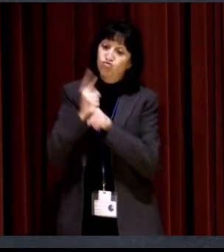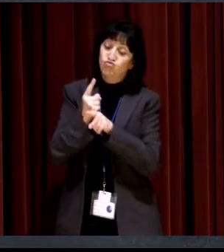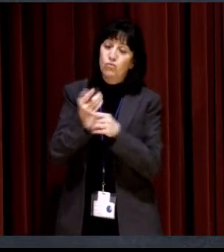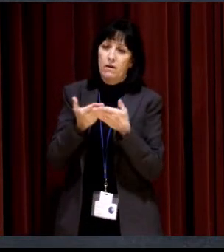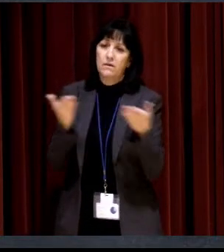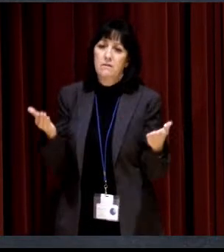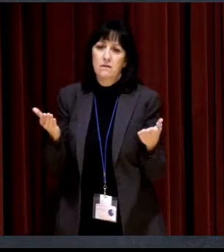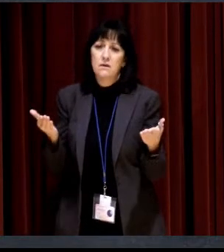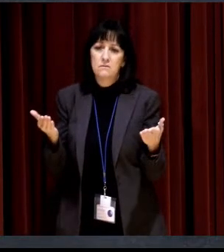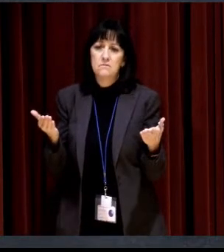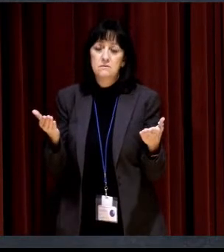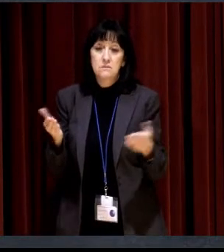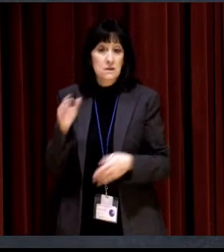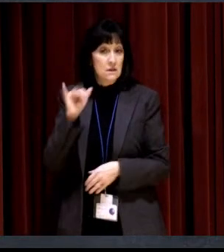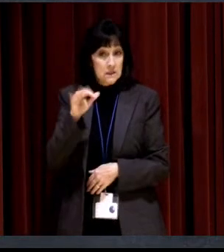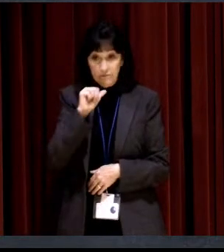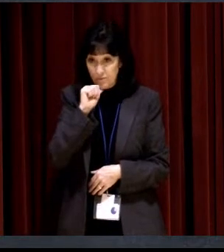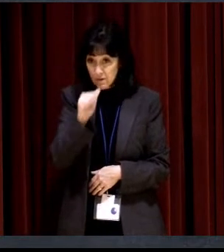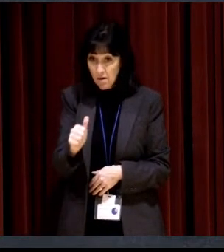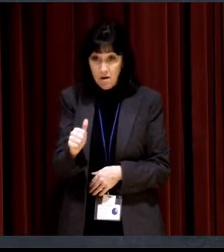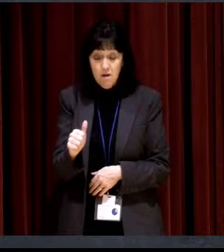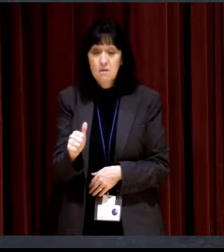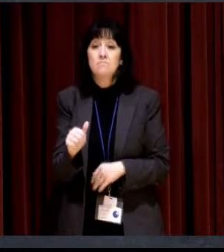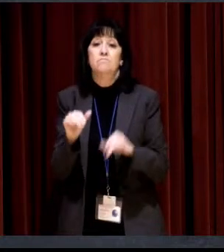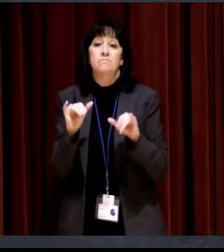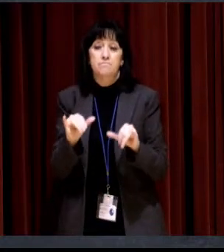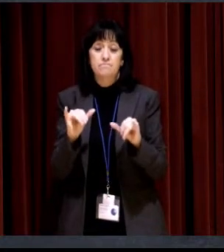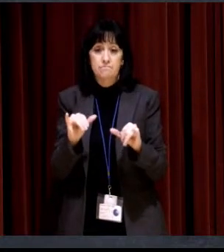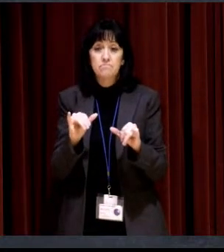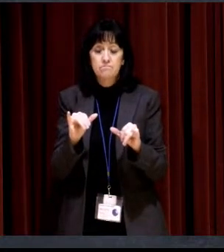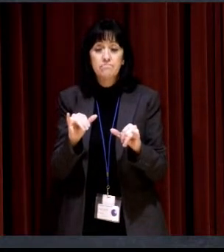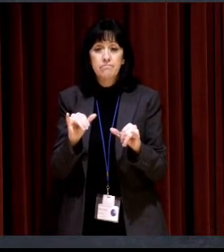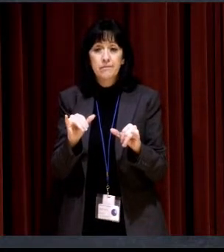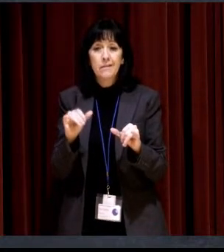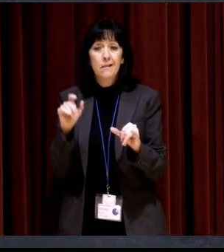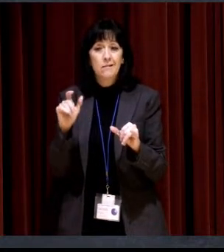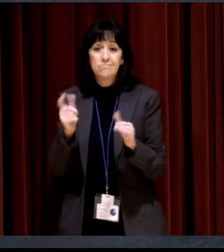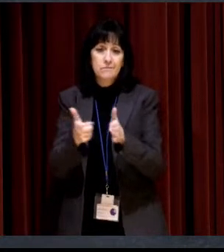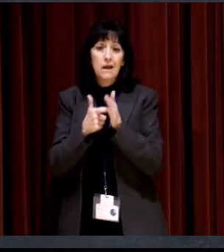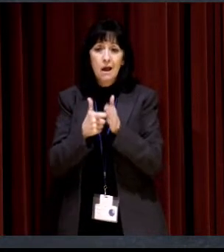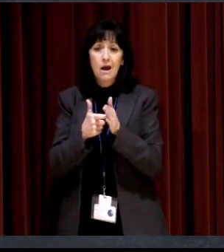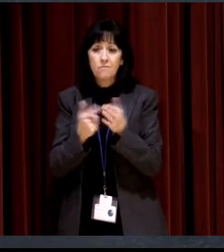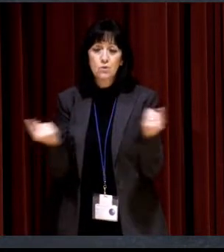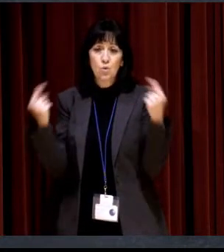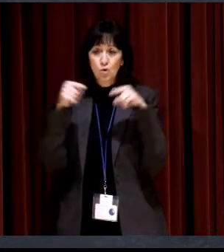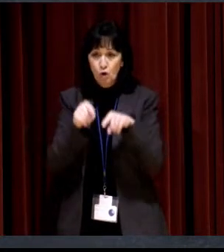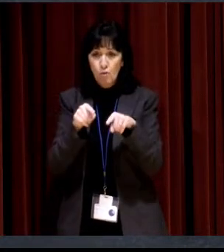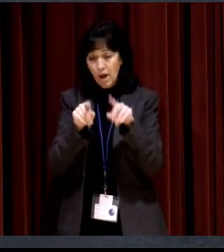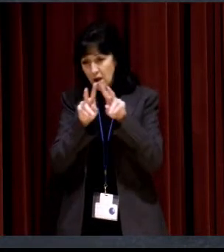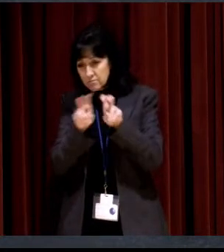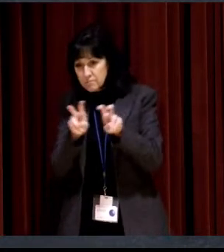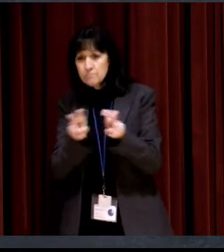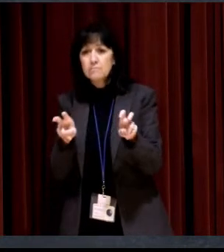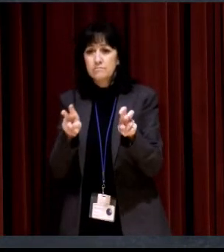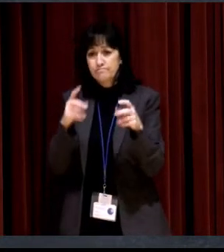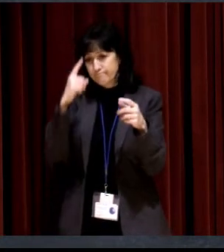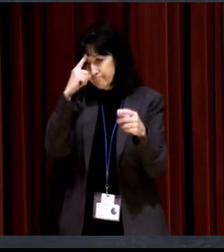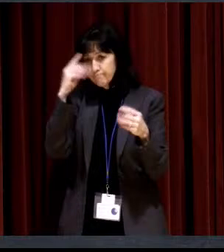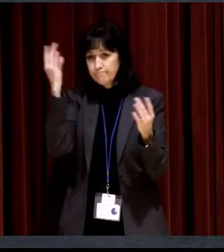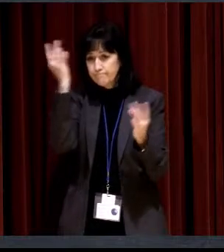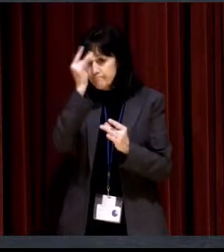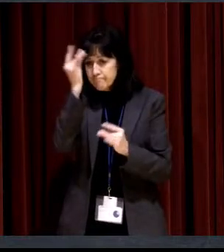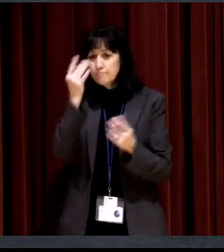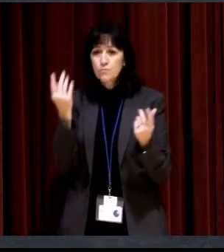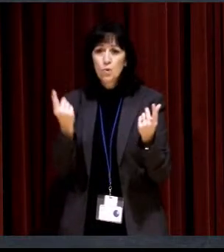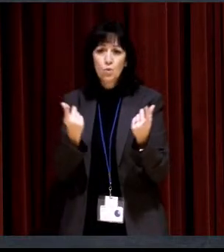don't, then we'll have to kind of reassess where we are, but we still have a memorandum of understanding with the Christina School District,